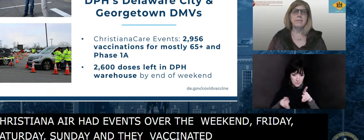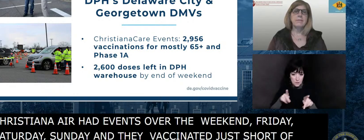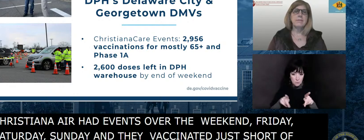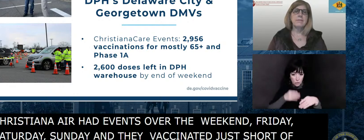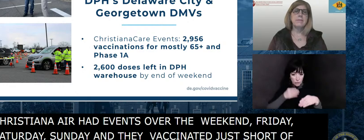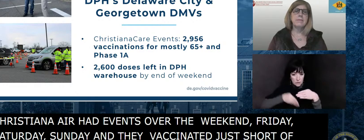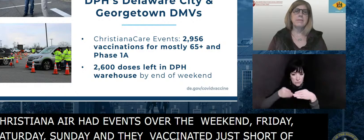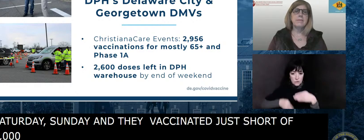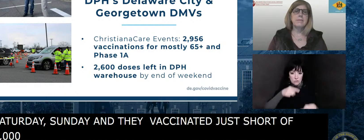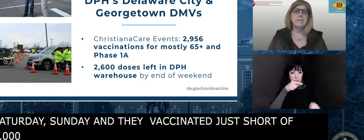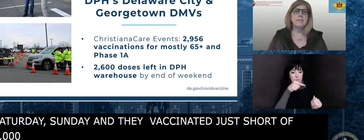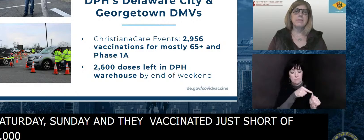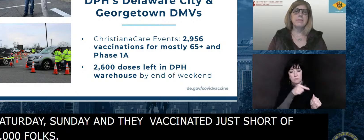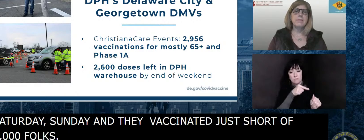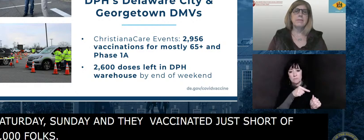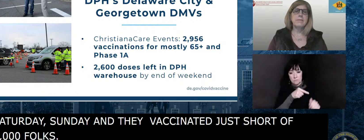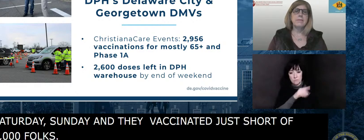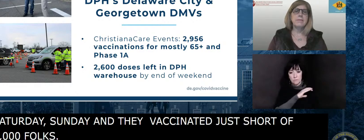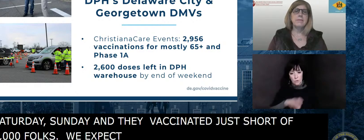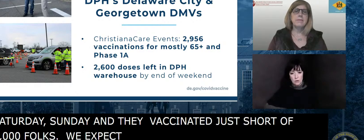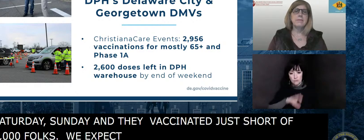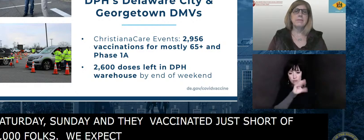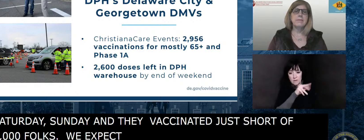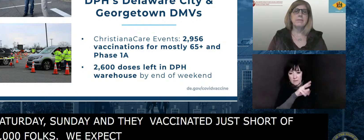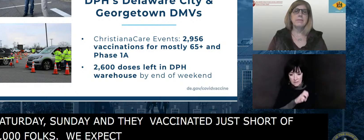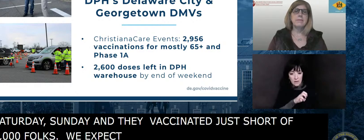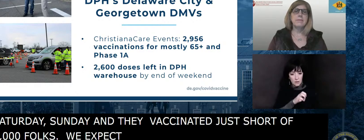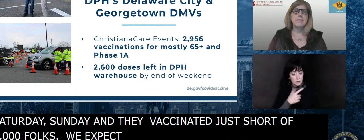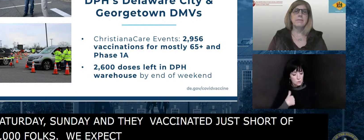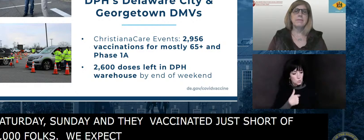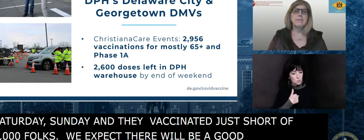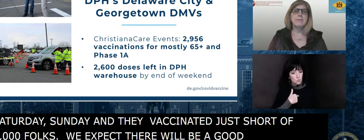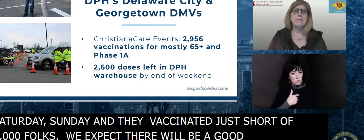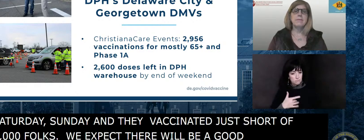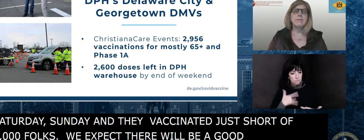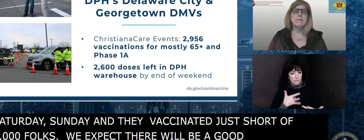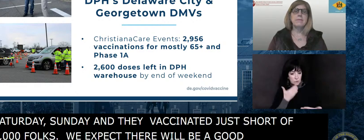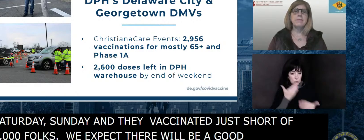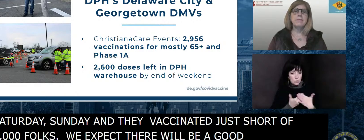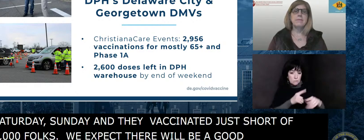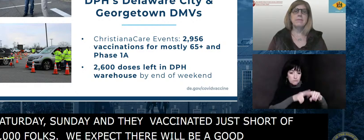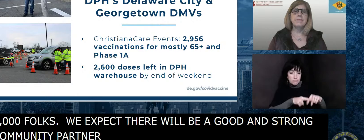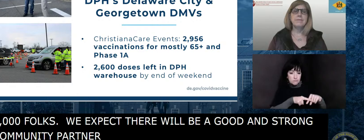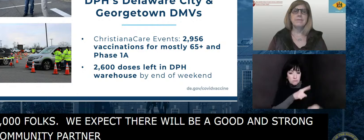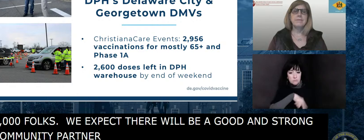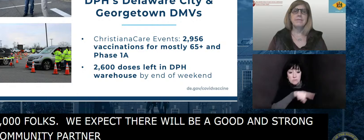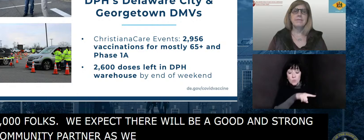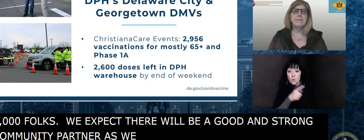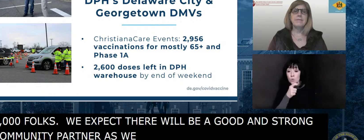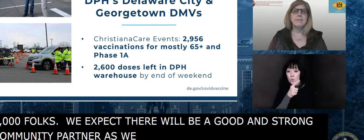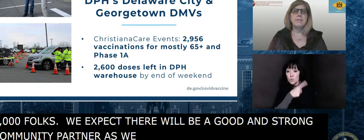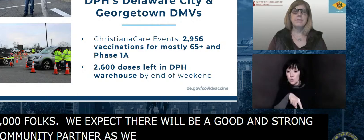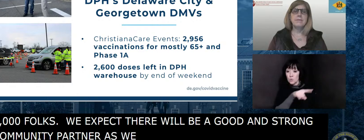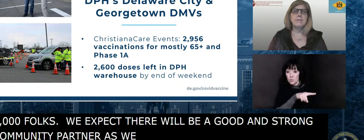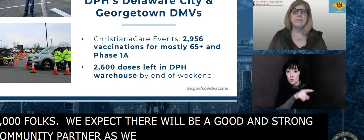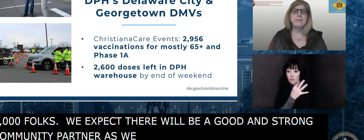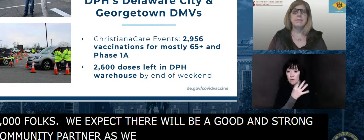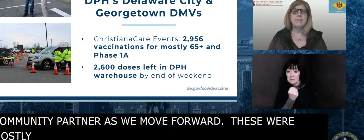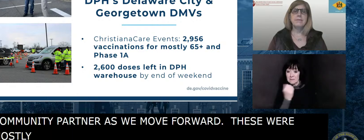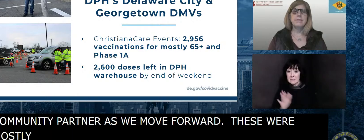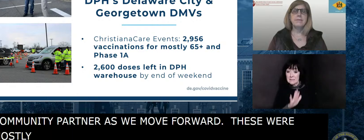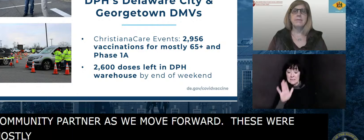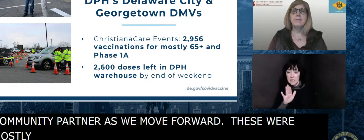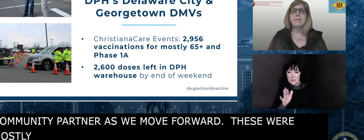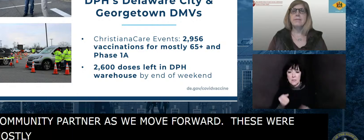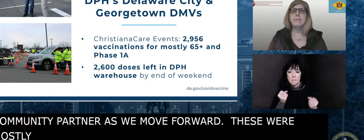be a good and strong community partner as we move forward. These were mostly 65 and older patients